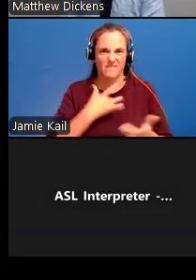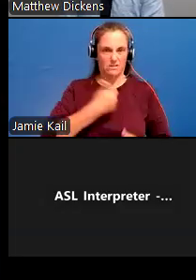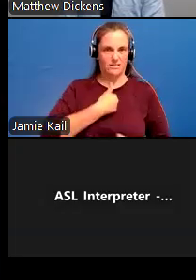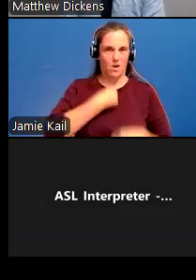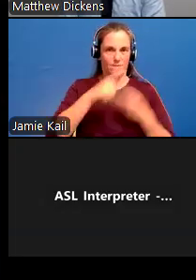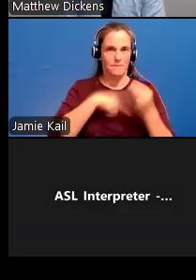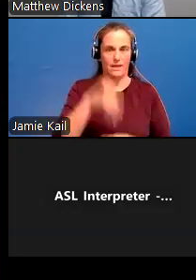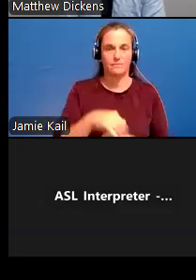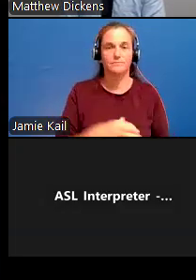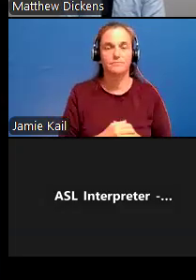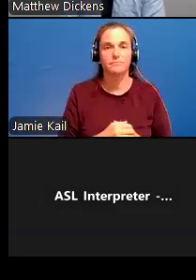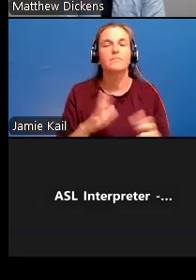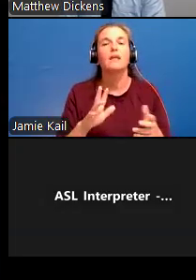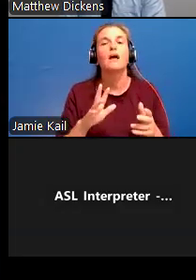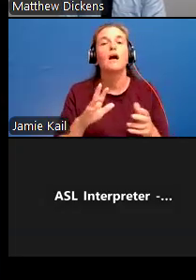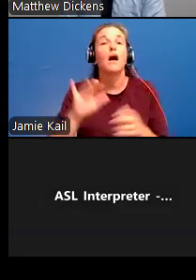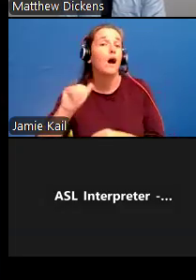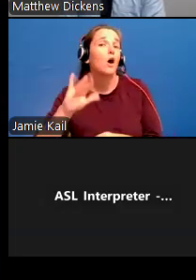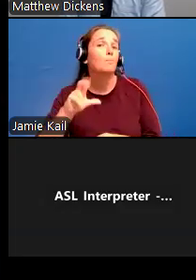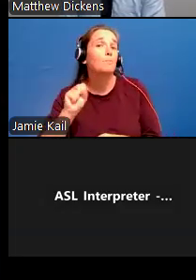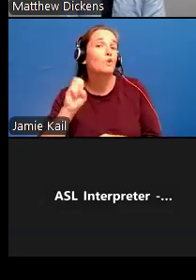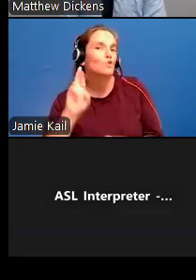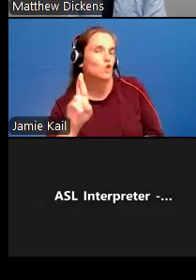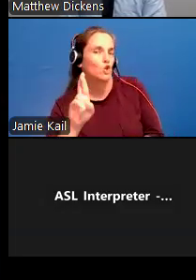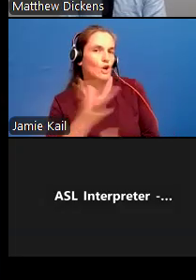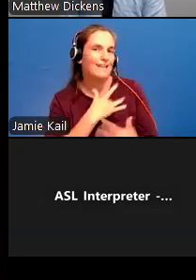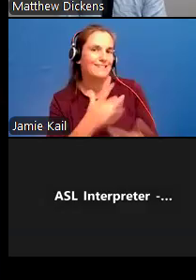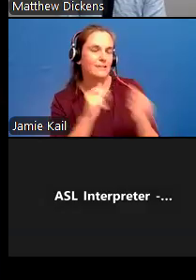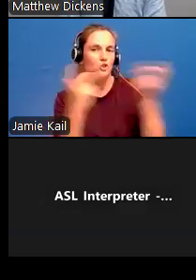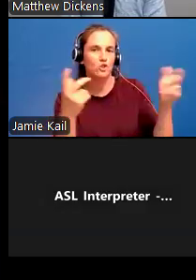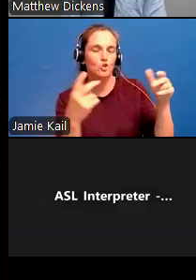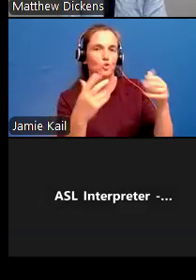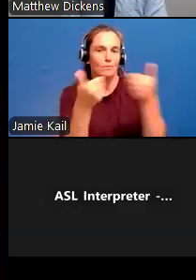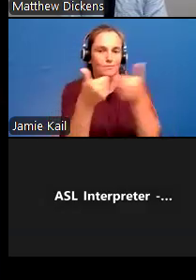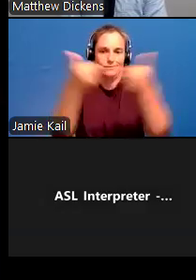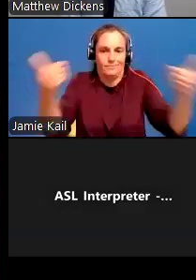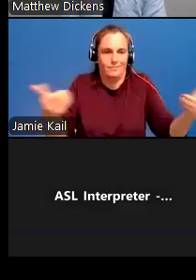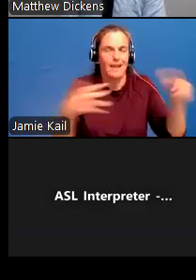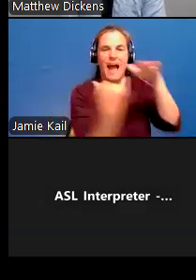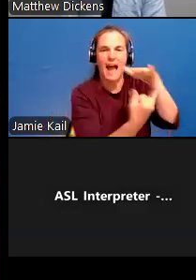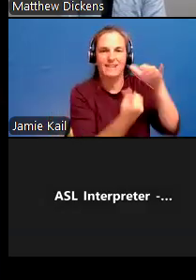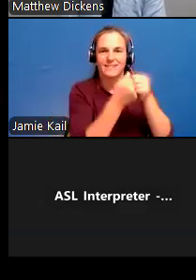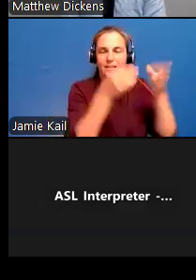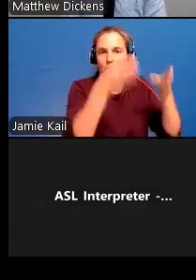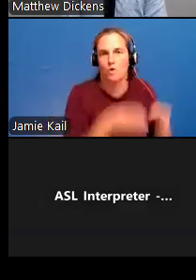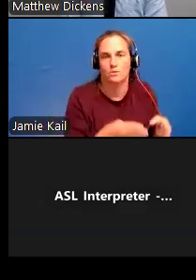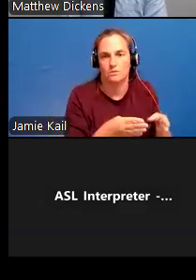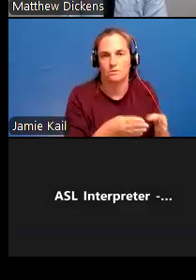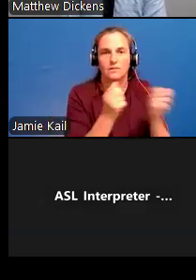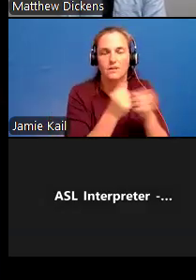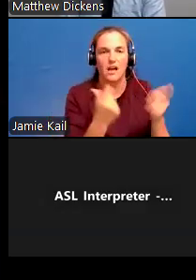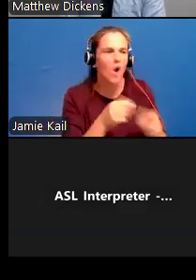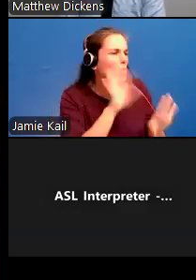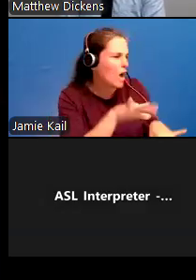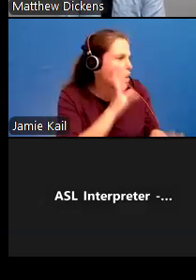to isolate their victims for fear that the individual may tell someone about what is going on and that they could get in trouble.